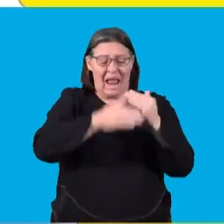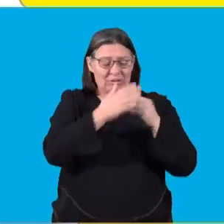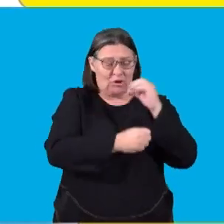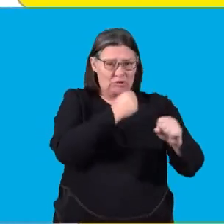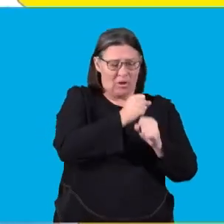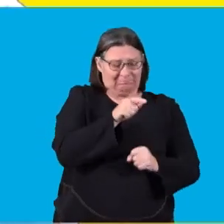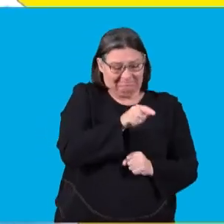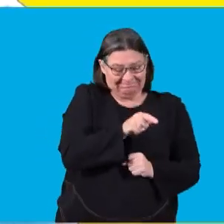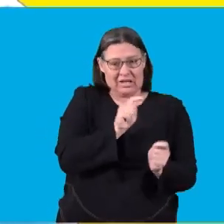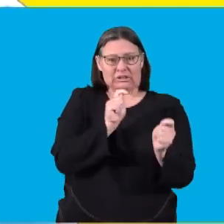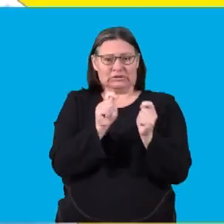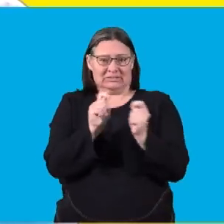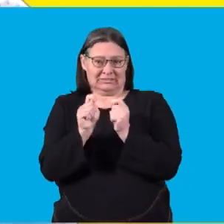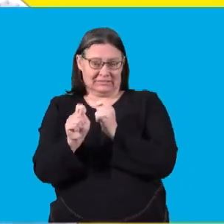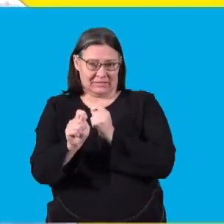adjustments.